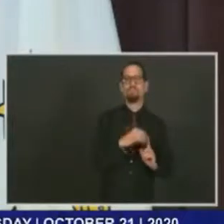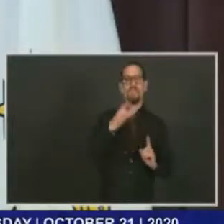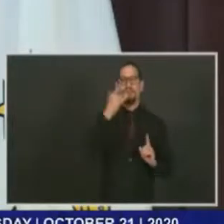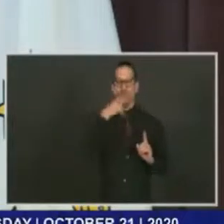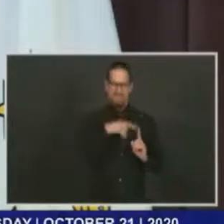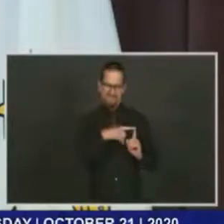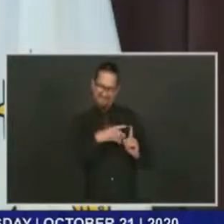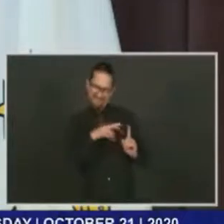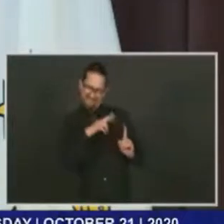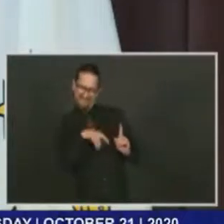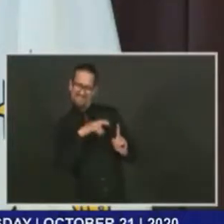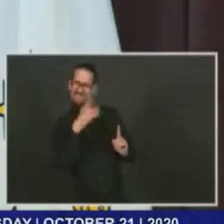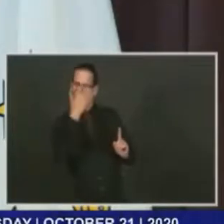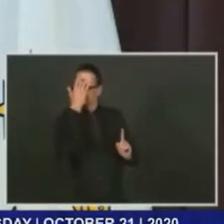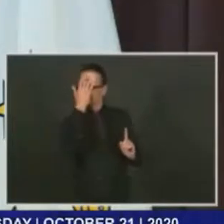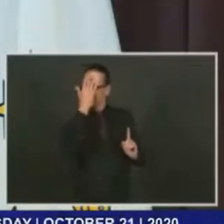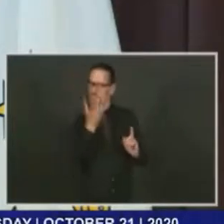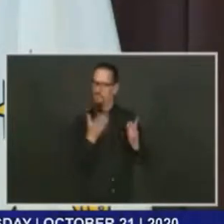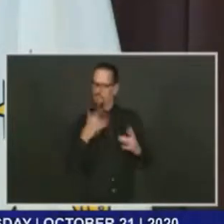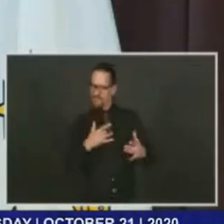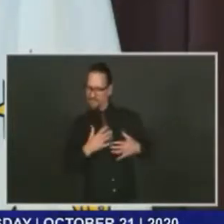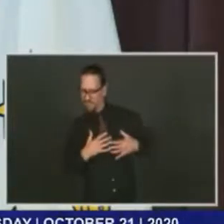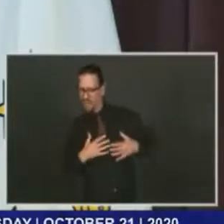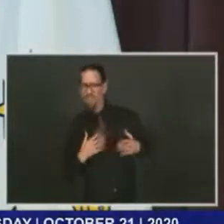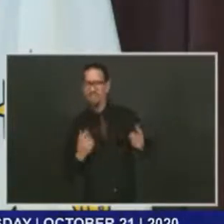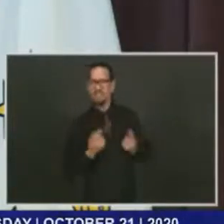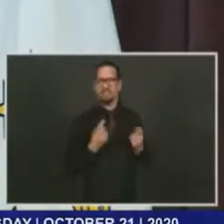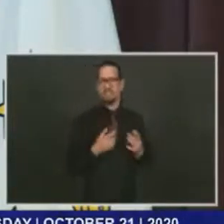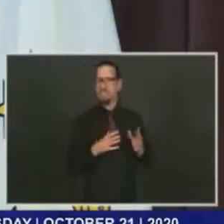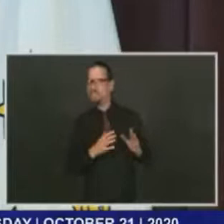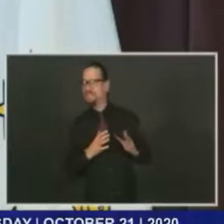symptoms of new cough, of difficulty